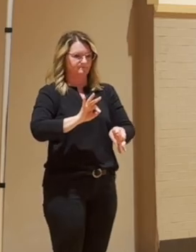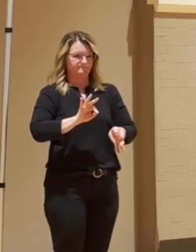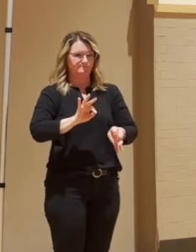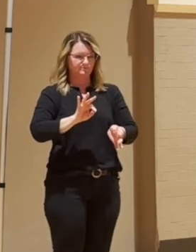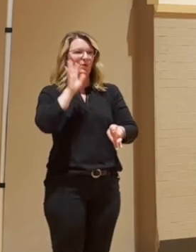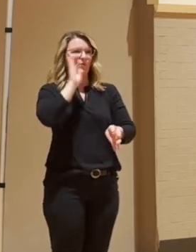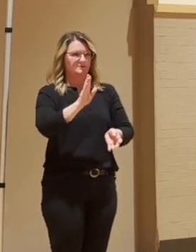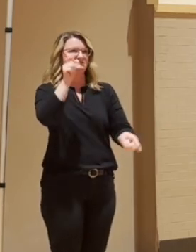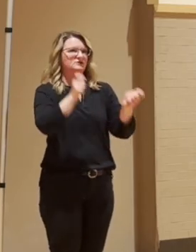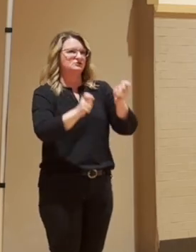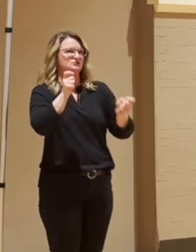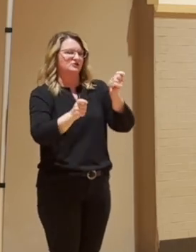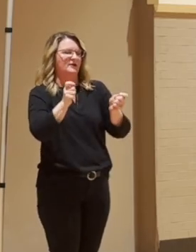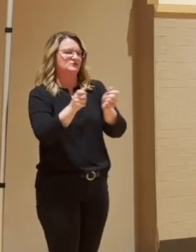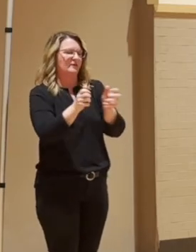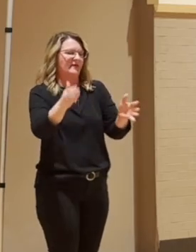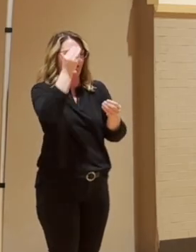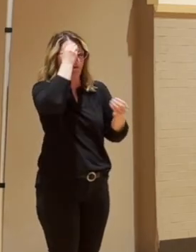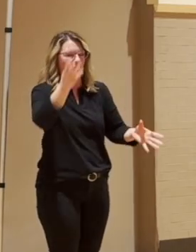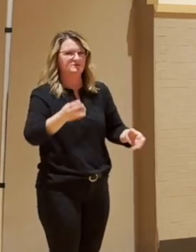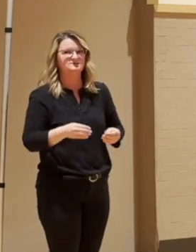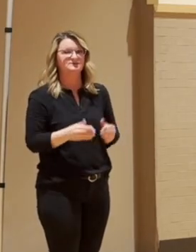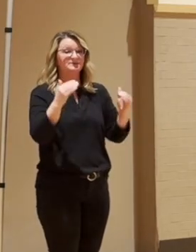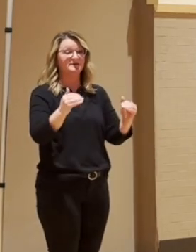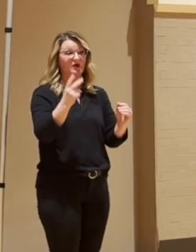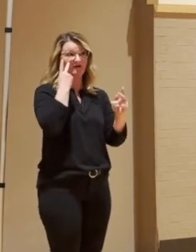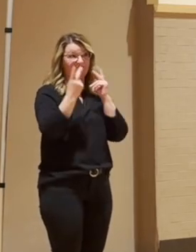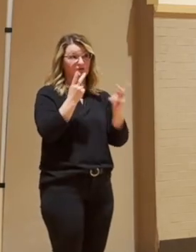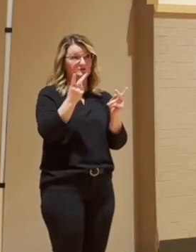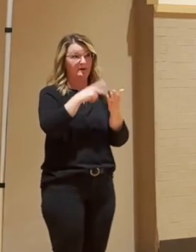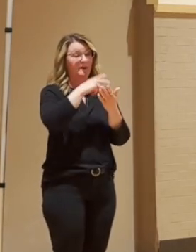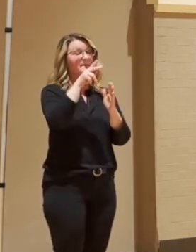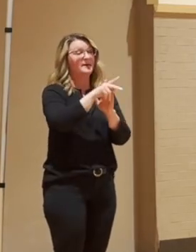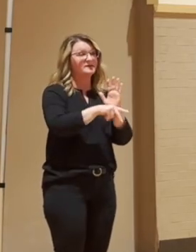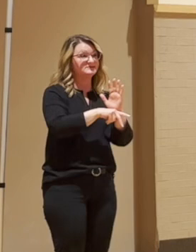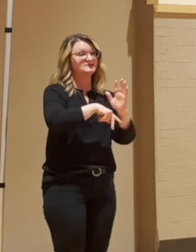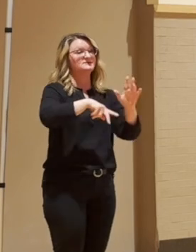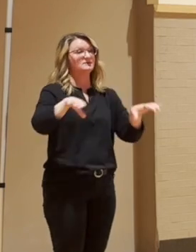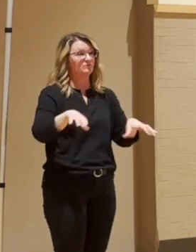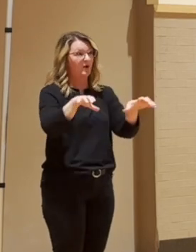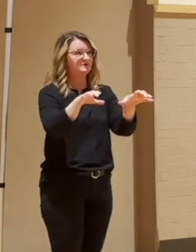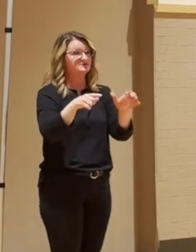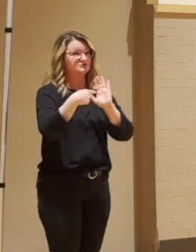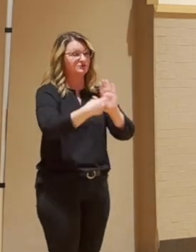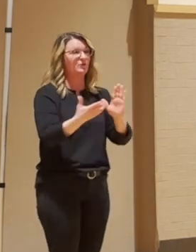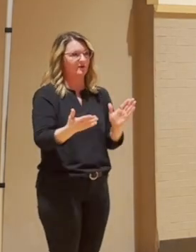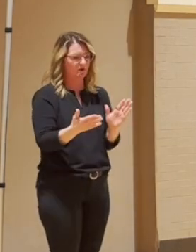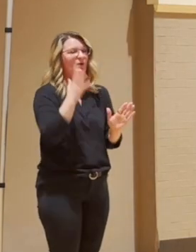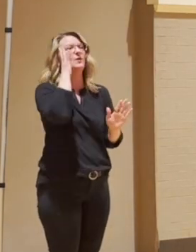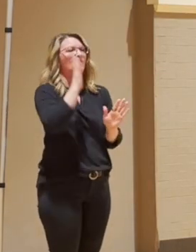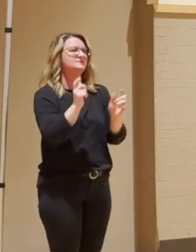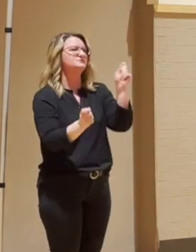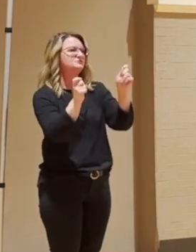subject to change without notice. The views, policies, and programs and practices reflected here are also subject to change